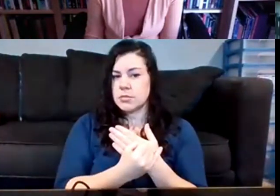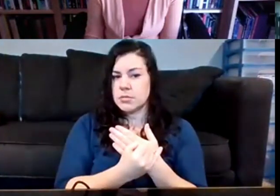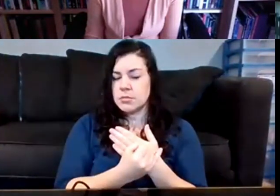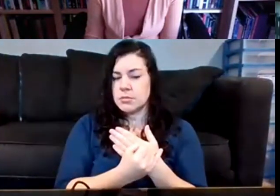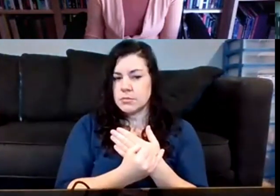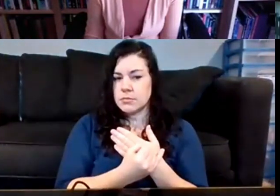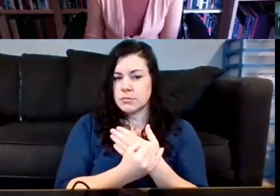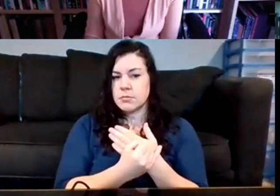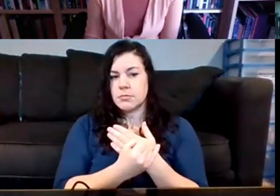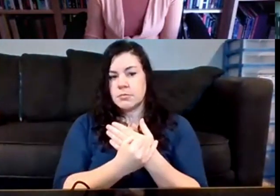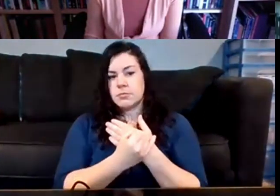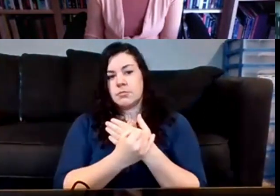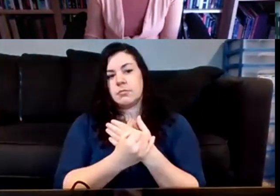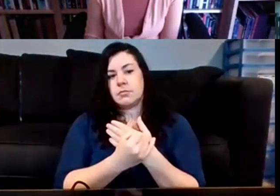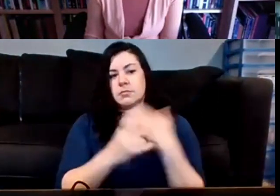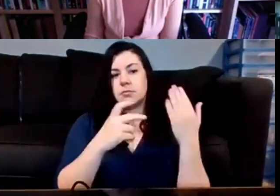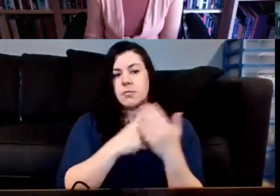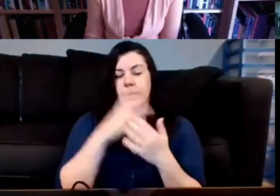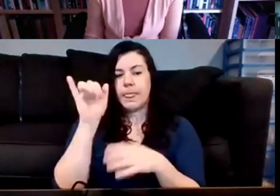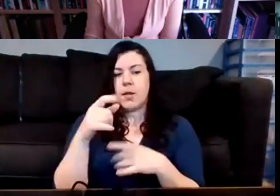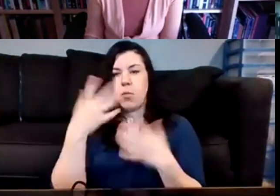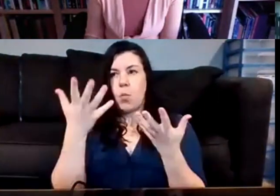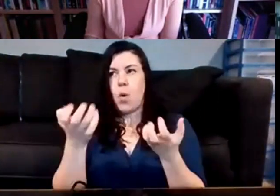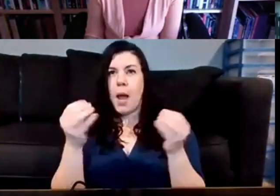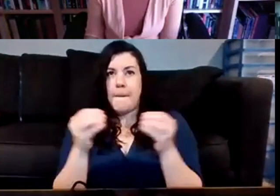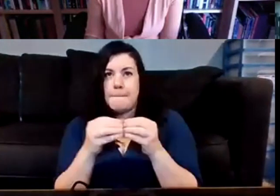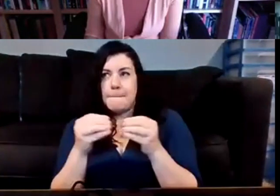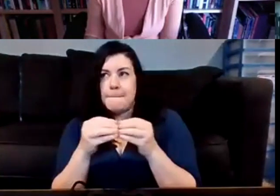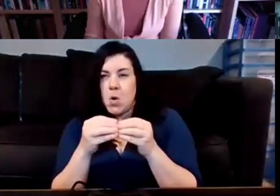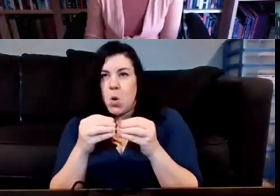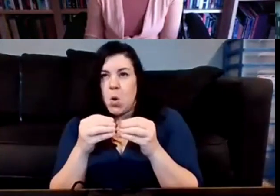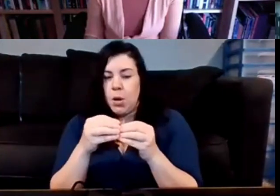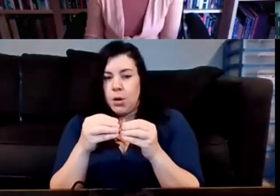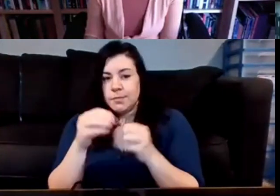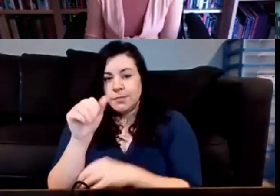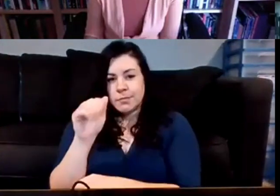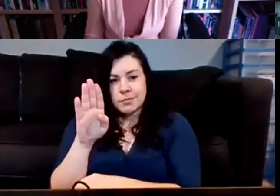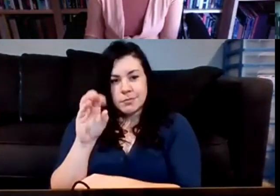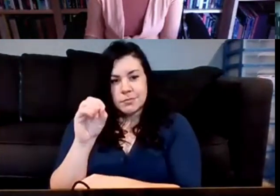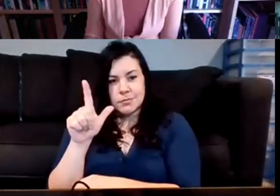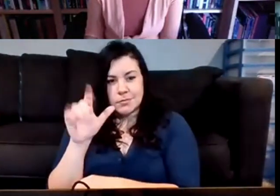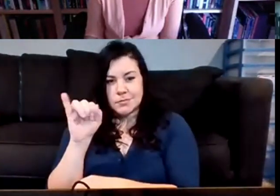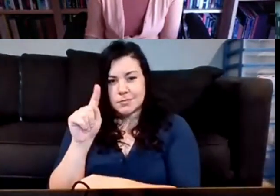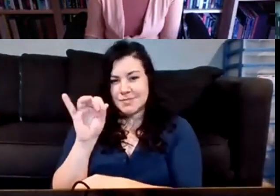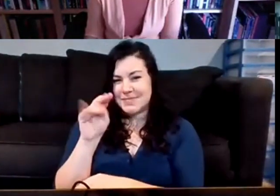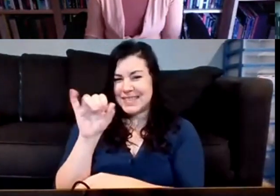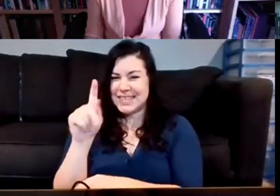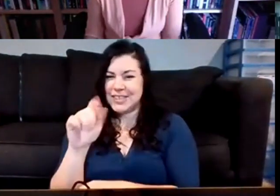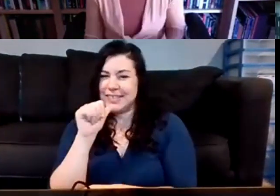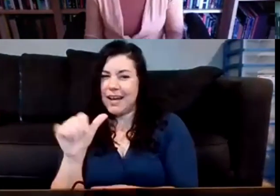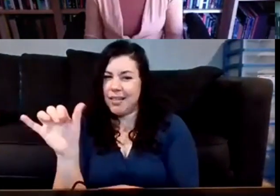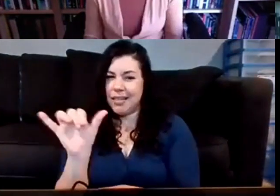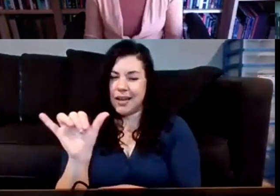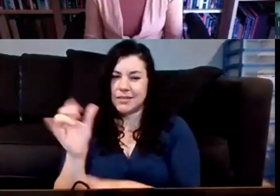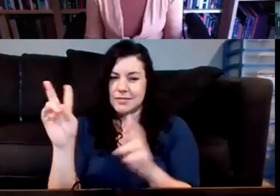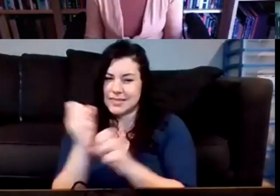decolonization, what that project is asking for, or more of an abolitionist kind of, and I mean abolitionist in a certain way, not what you were just